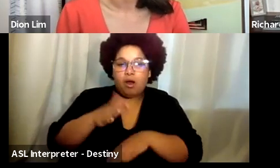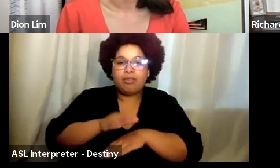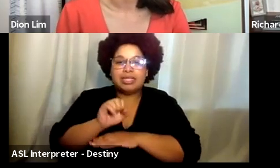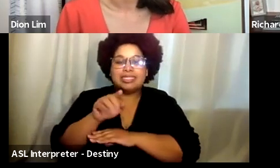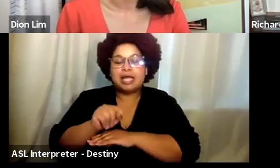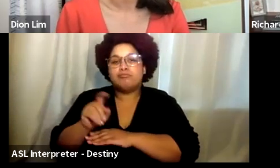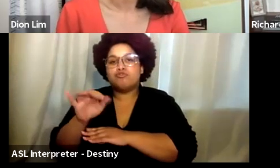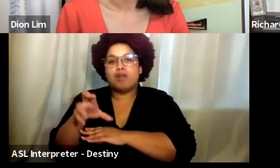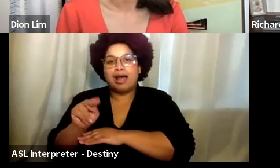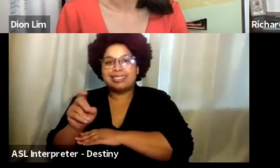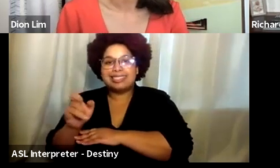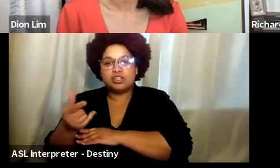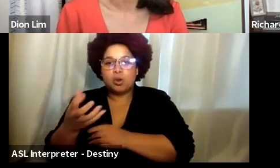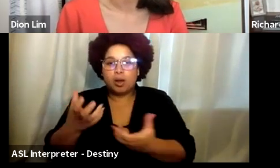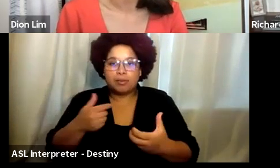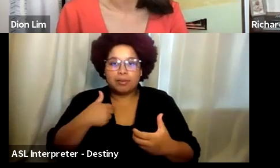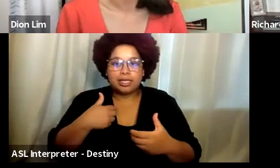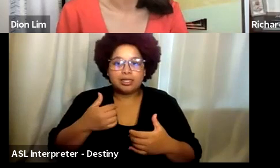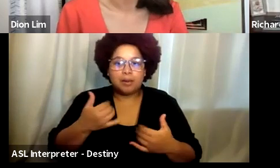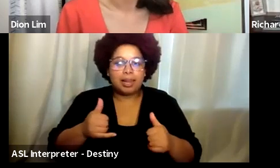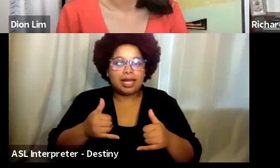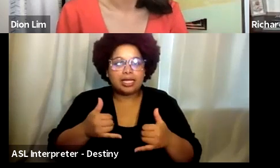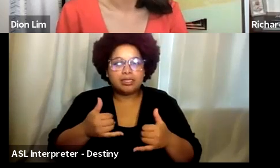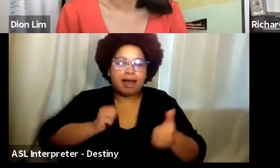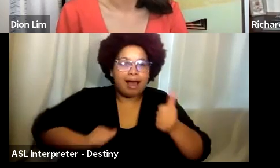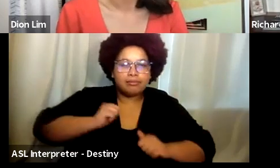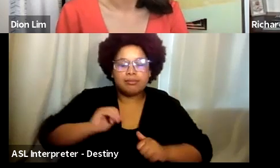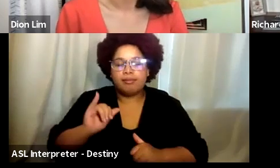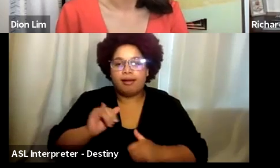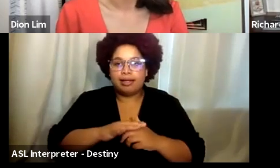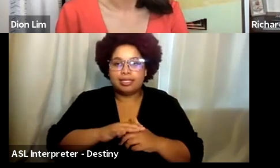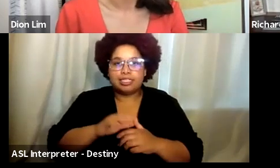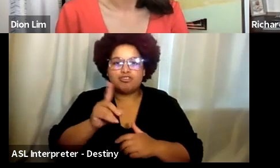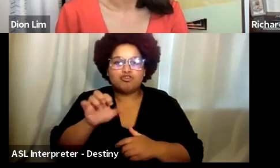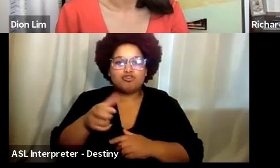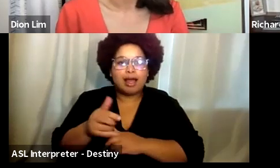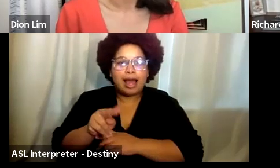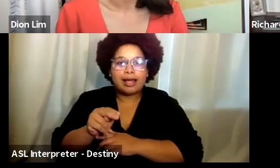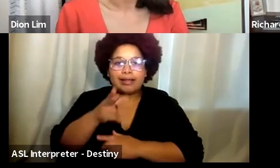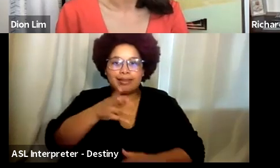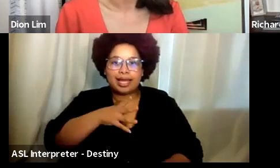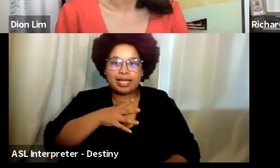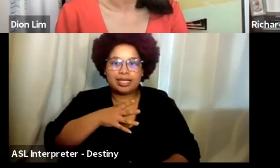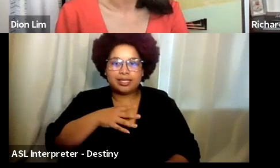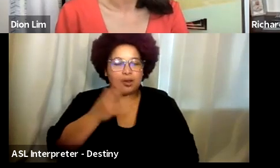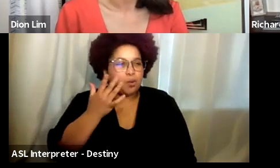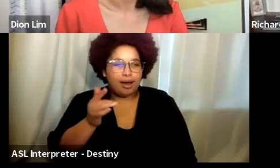Brian Singer, just kept wanting me to just play it so like the Dragon Lady, just be there. You know, I